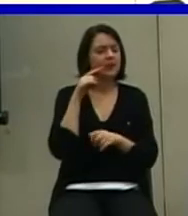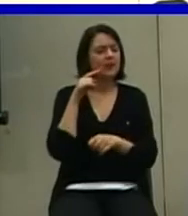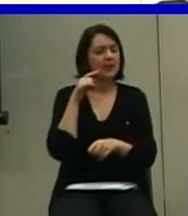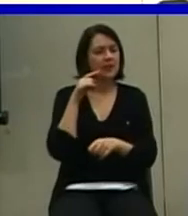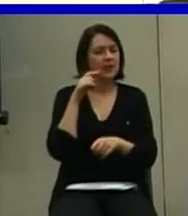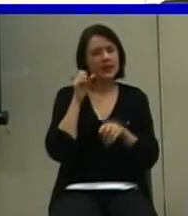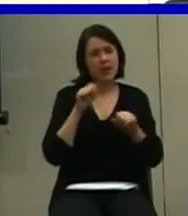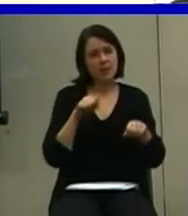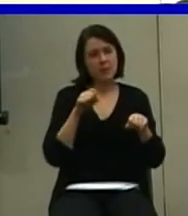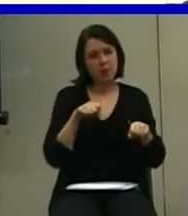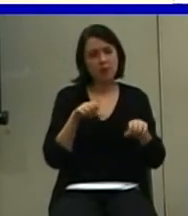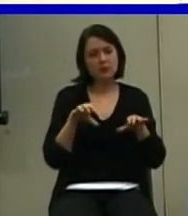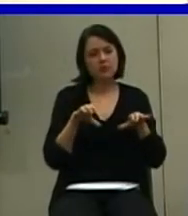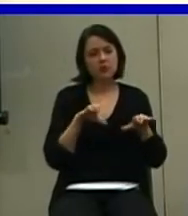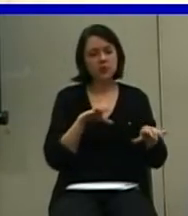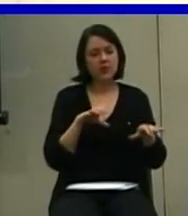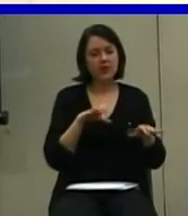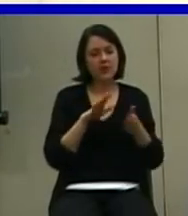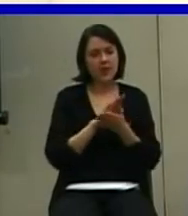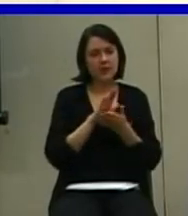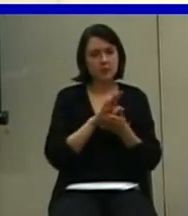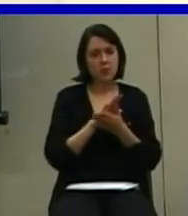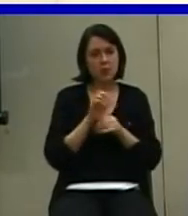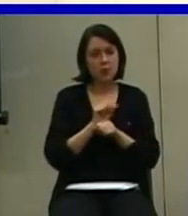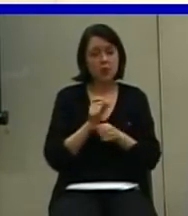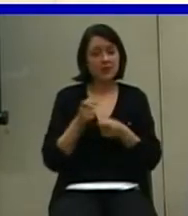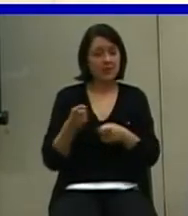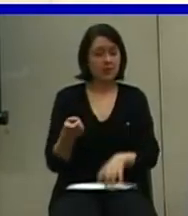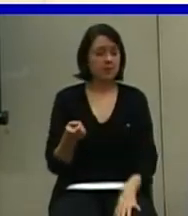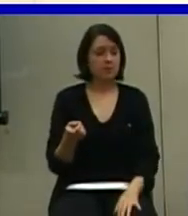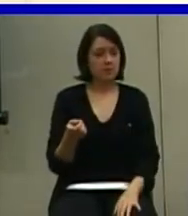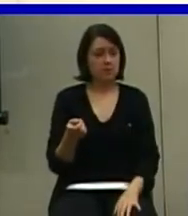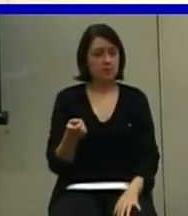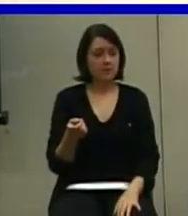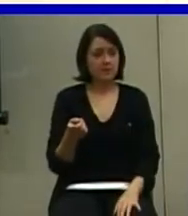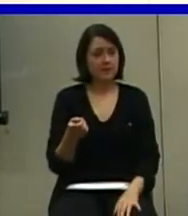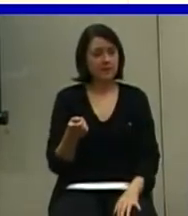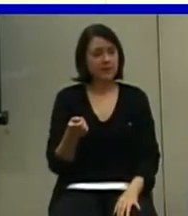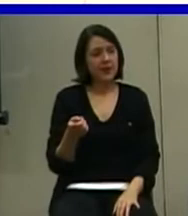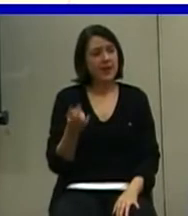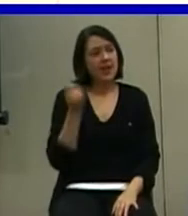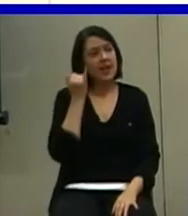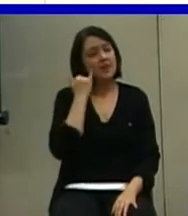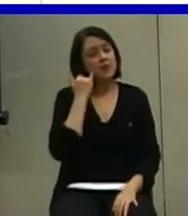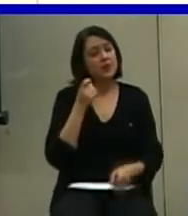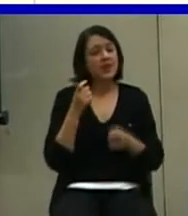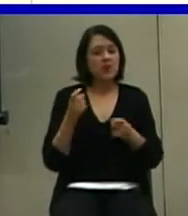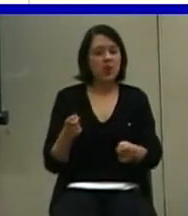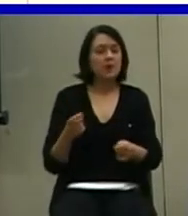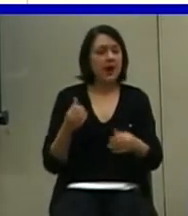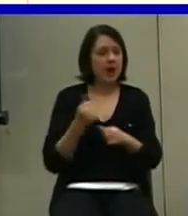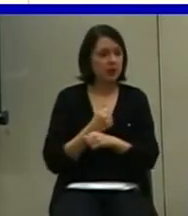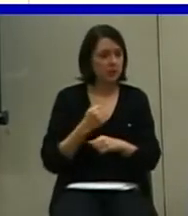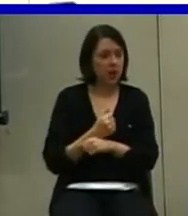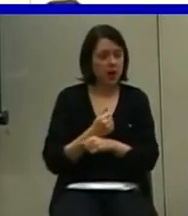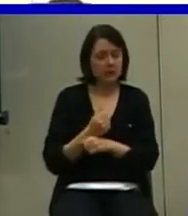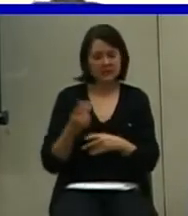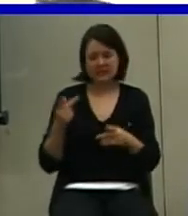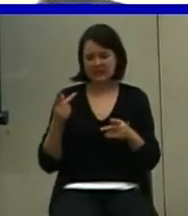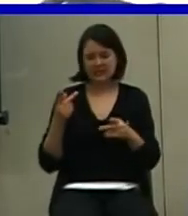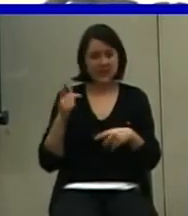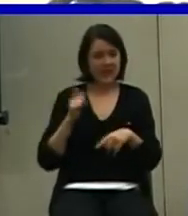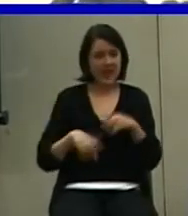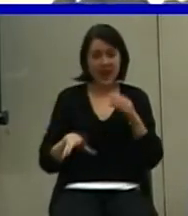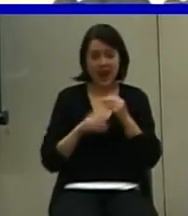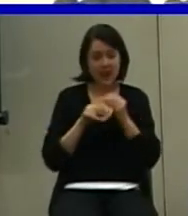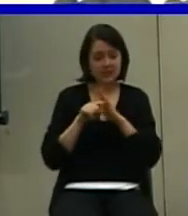this kid capable of doing the academic work you've given them? If you give a kid algebra and they can't add and